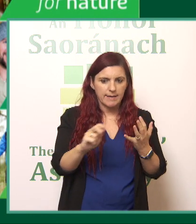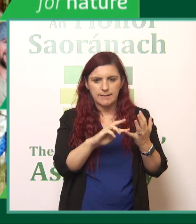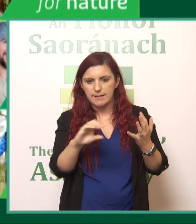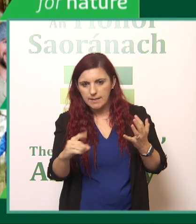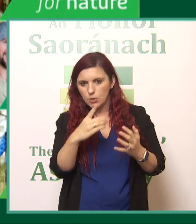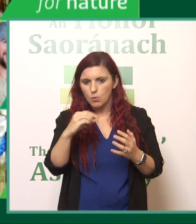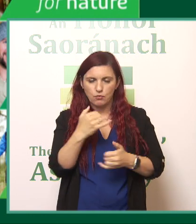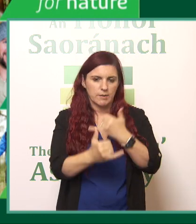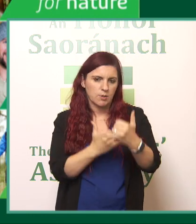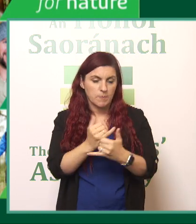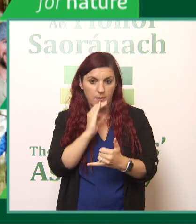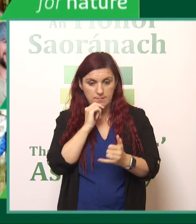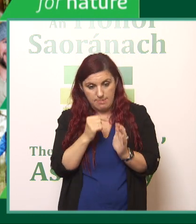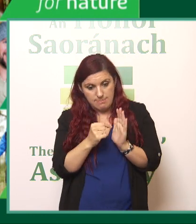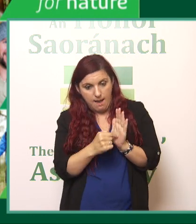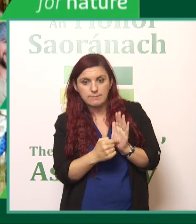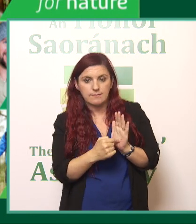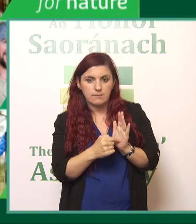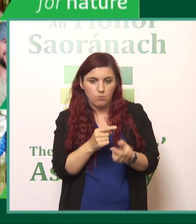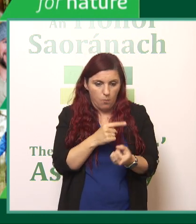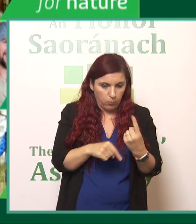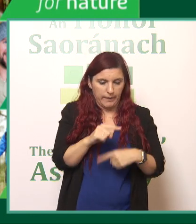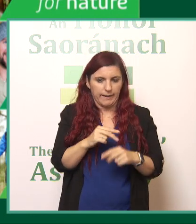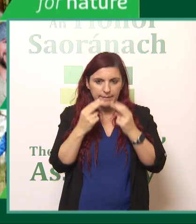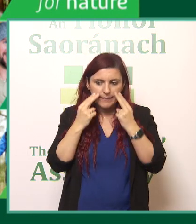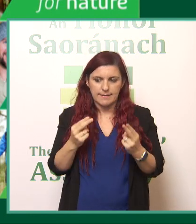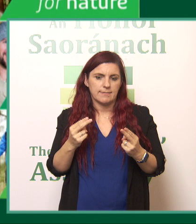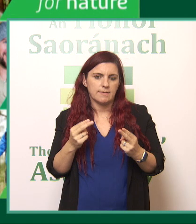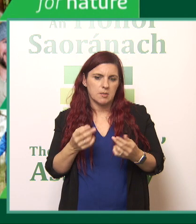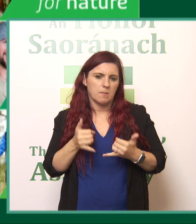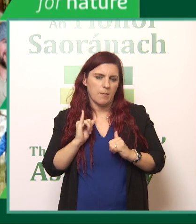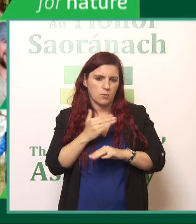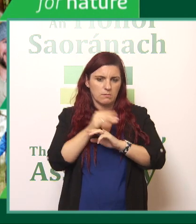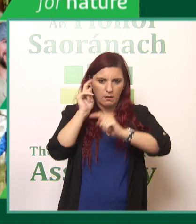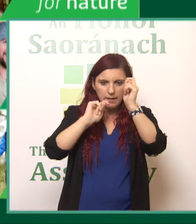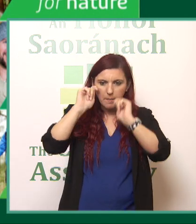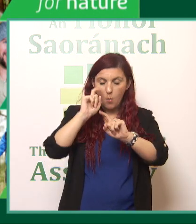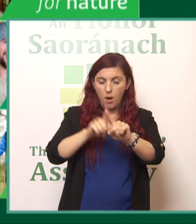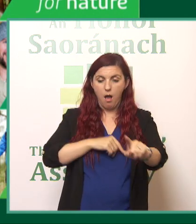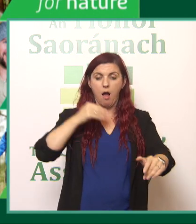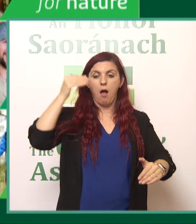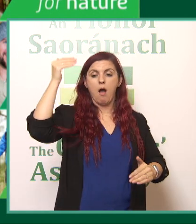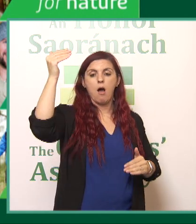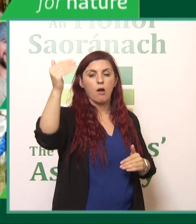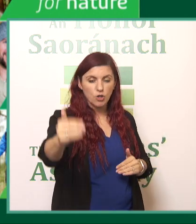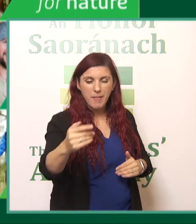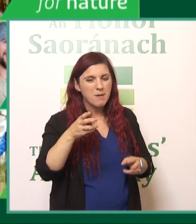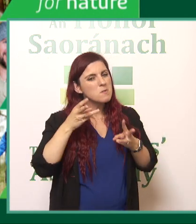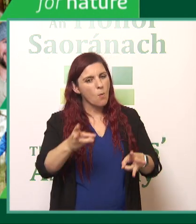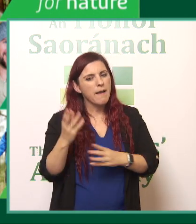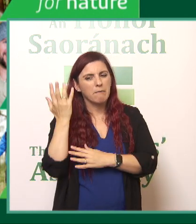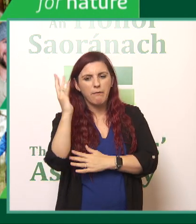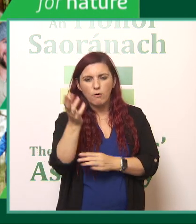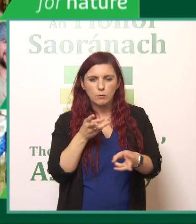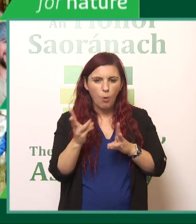years, because that's what we foresters need to think about, the very long term. That's the nature of forestry. It is a very, very